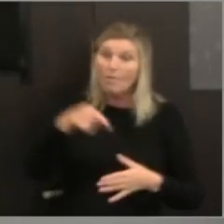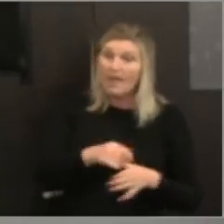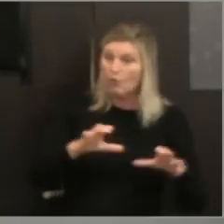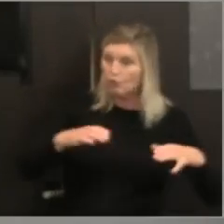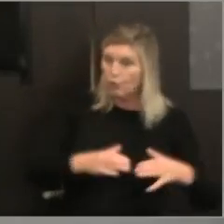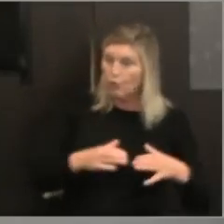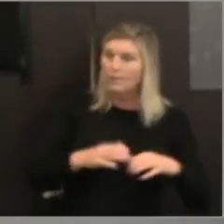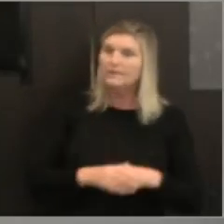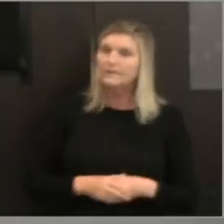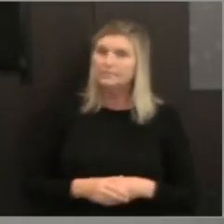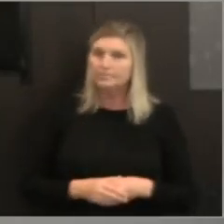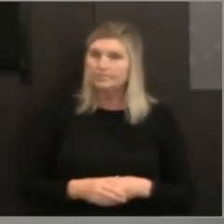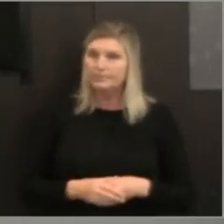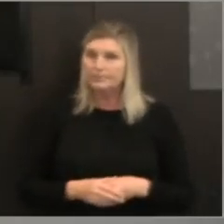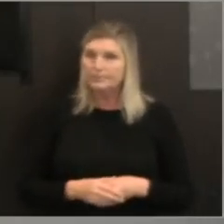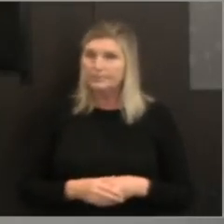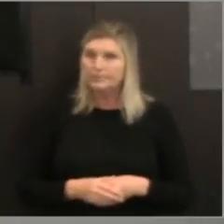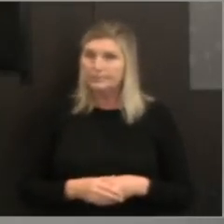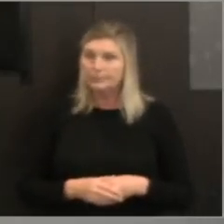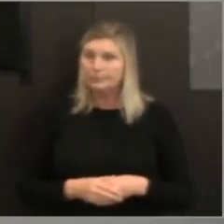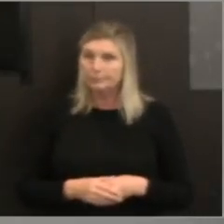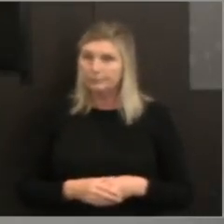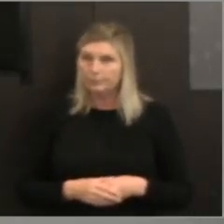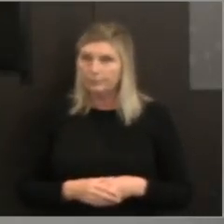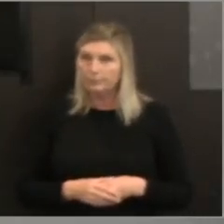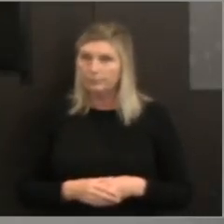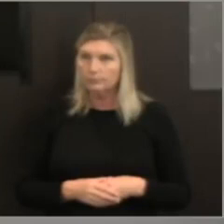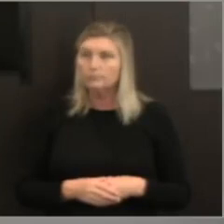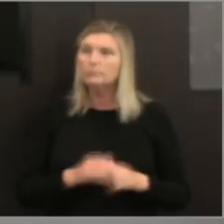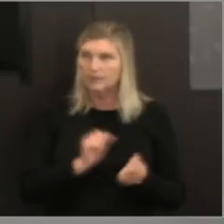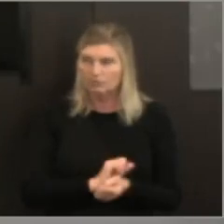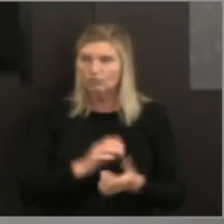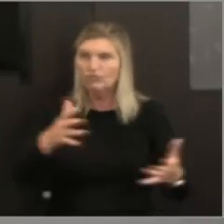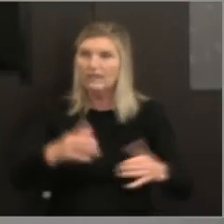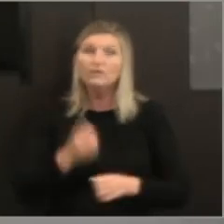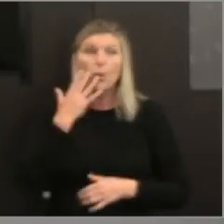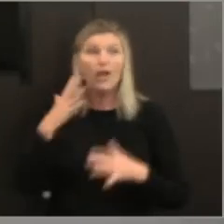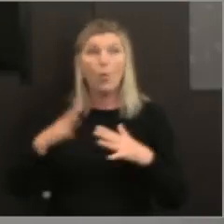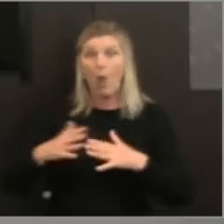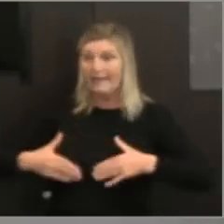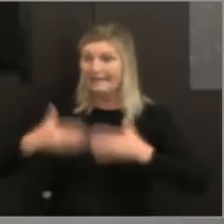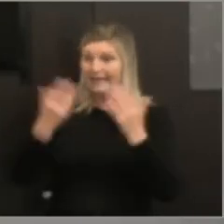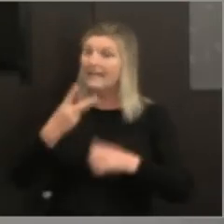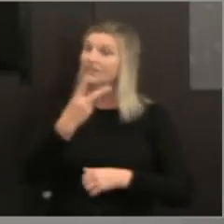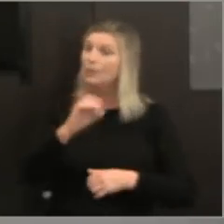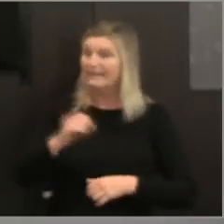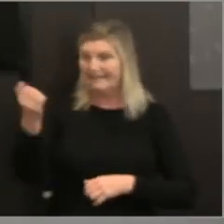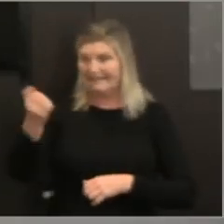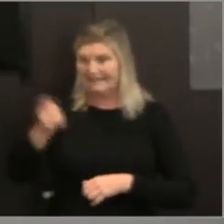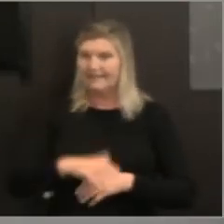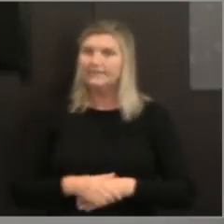He Whakaro Here Whakaumu Mo Aotearoa, was released on Waitangi Day in